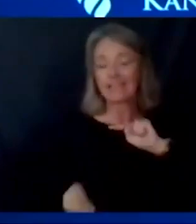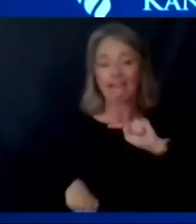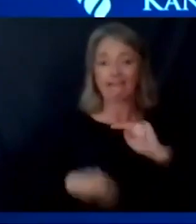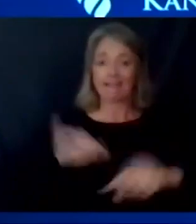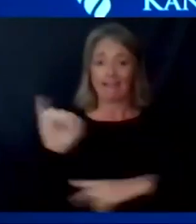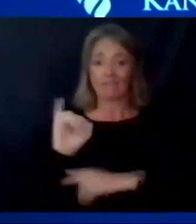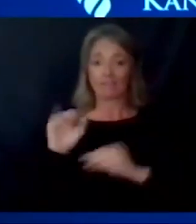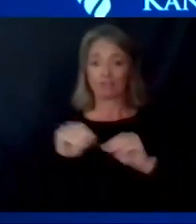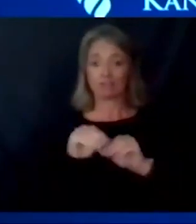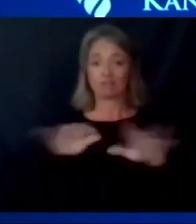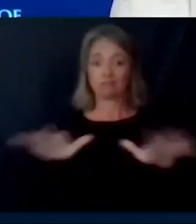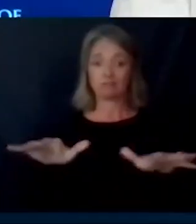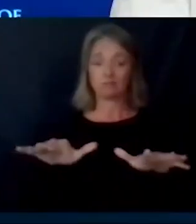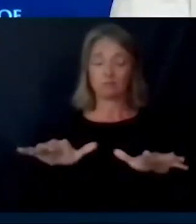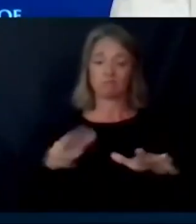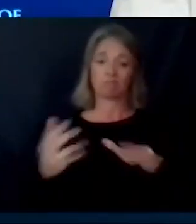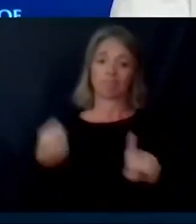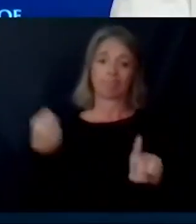sooner.